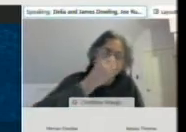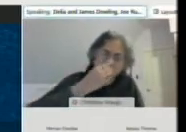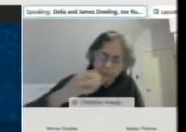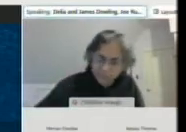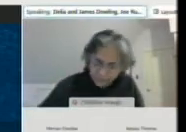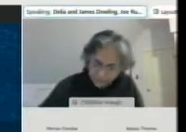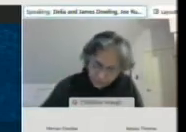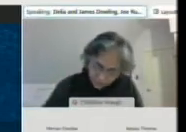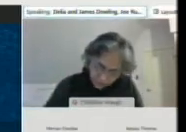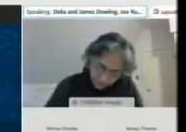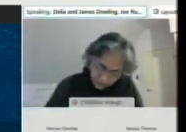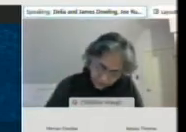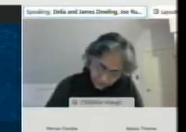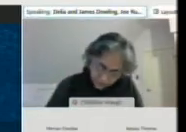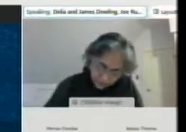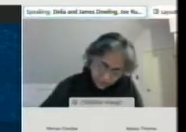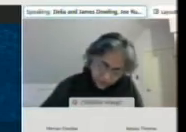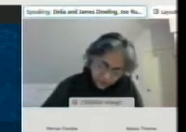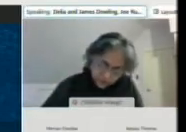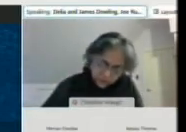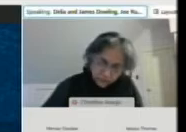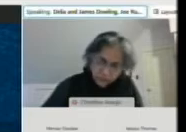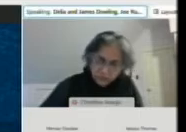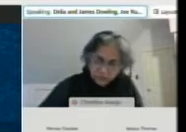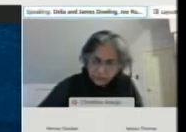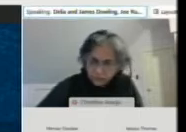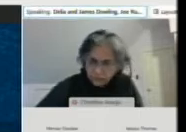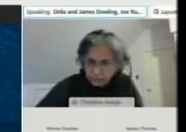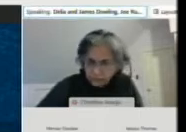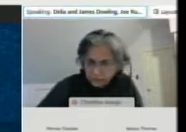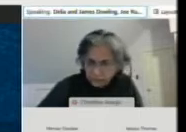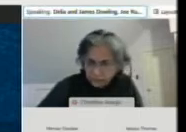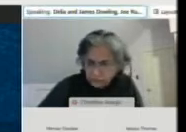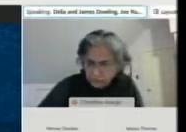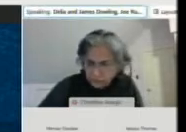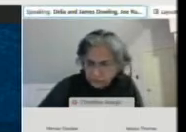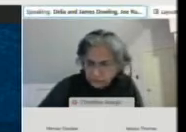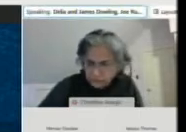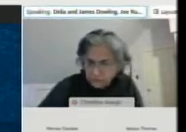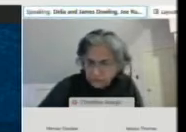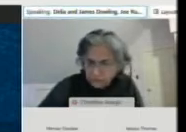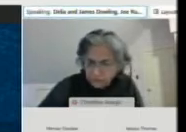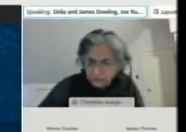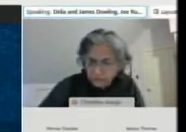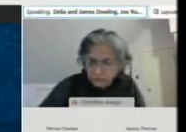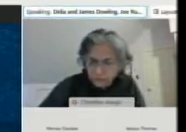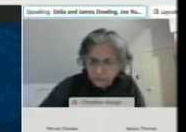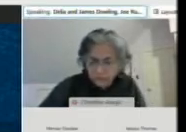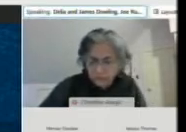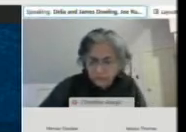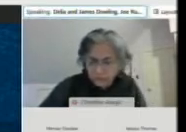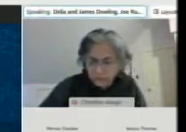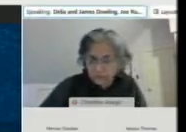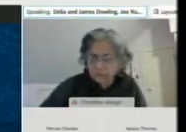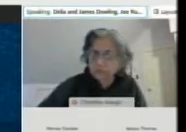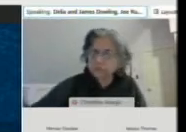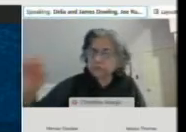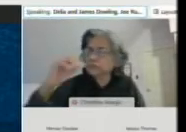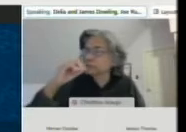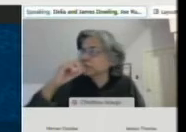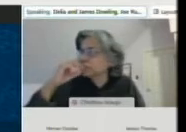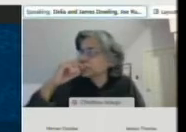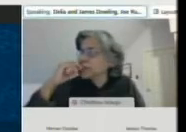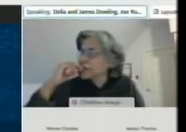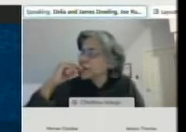5-bedroom single-family home it's a lot, and there's no robust COVID plan